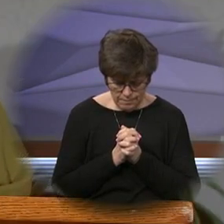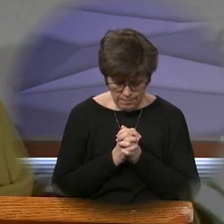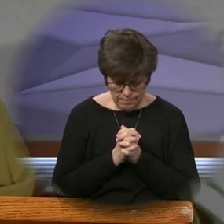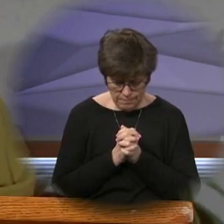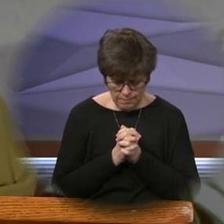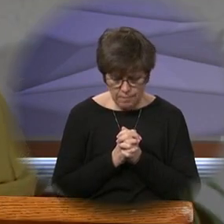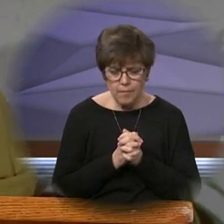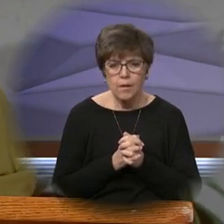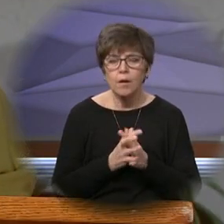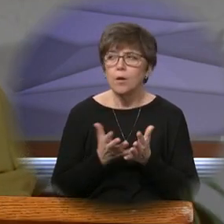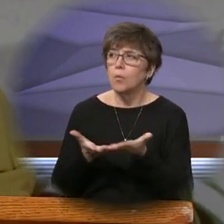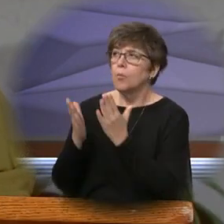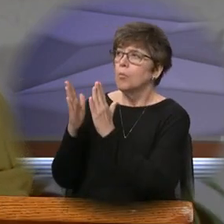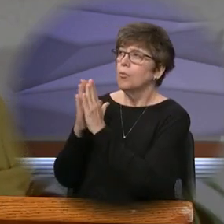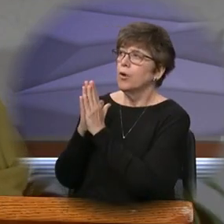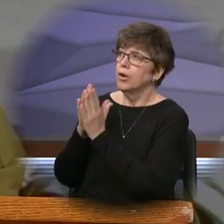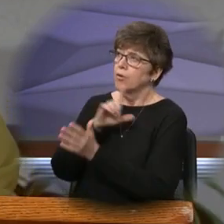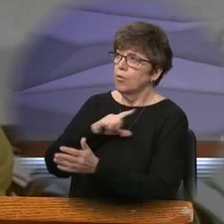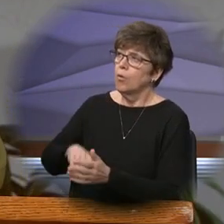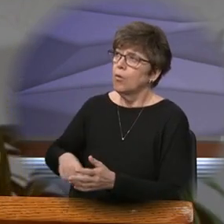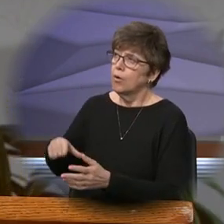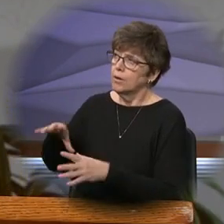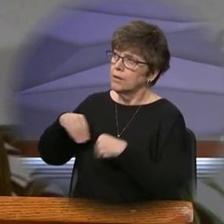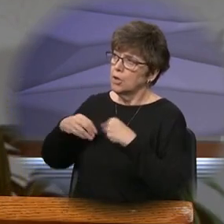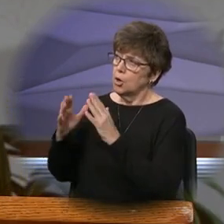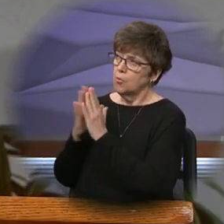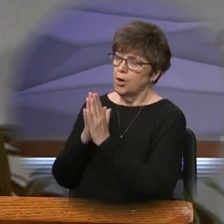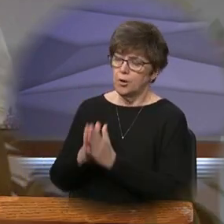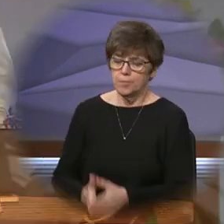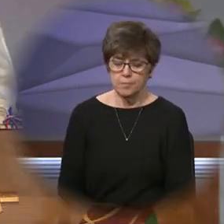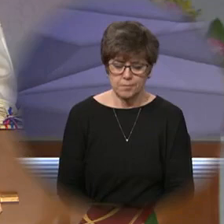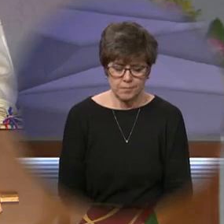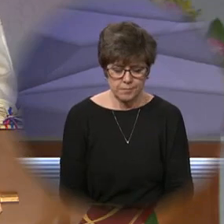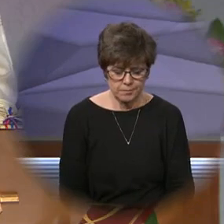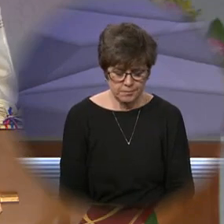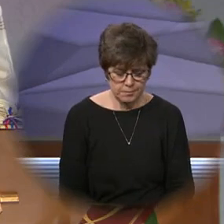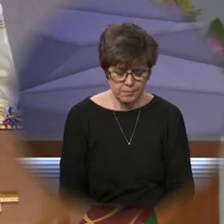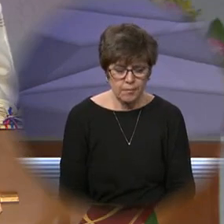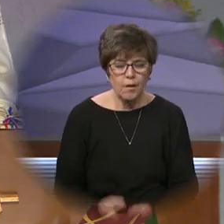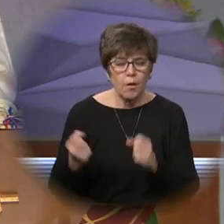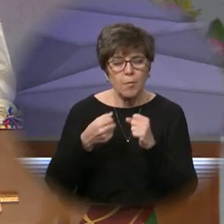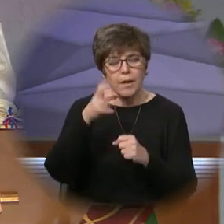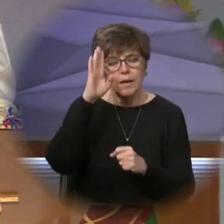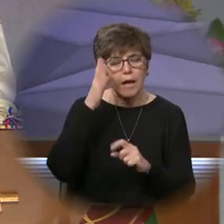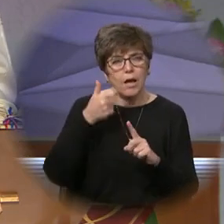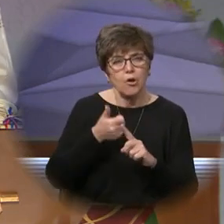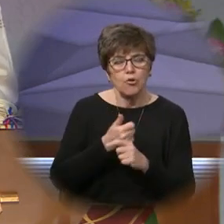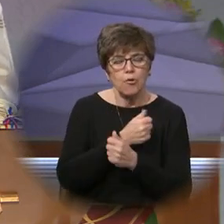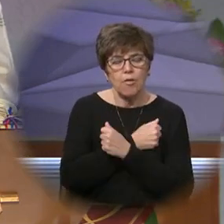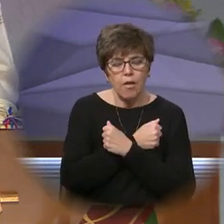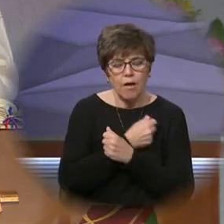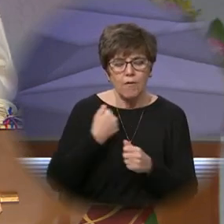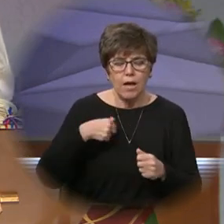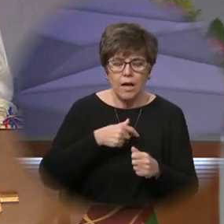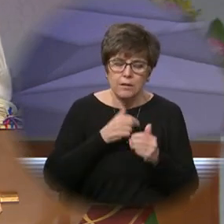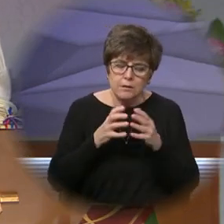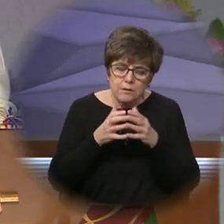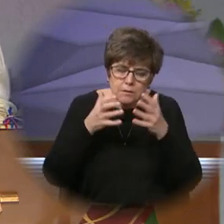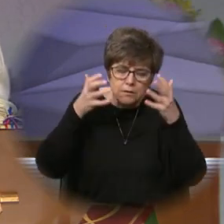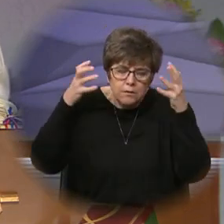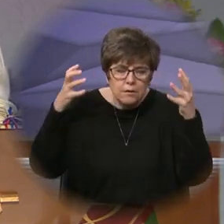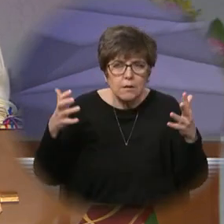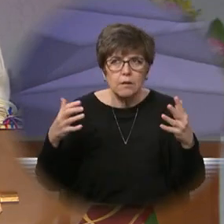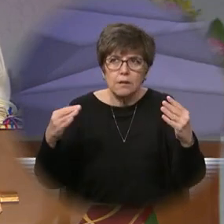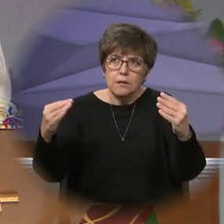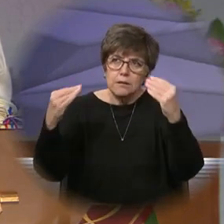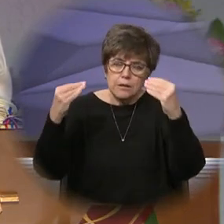We pray to the Lord. Lord, hear our prayer. Almighty God, you love us abundantly and